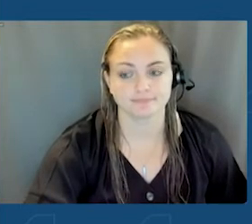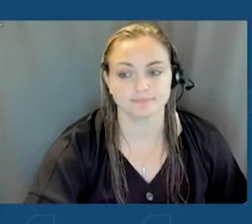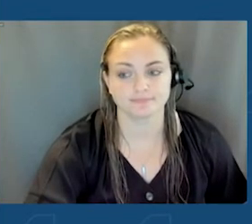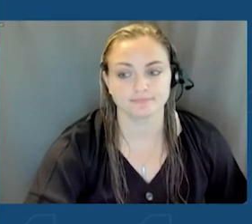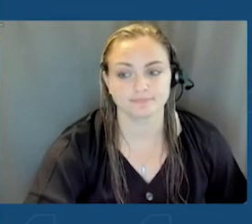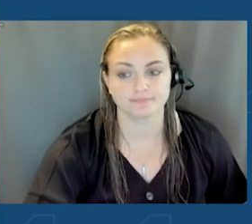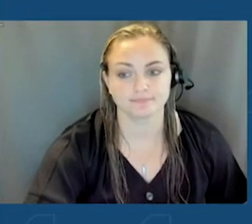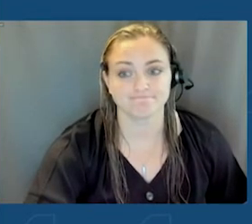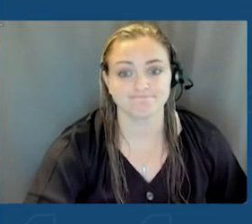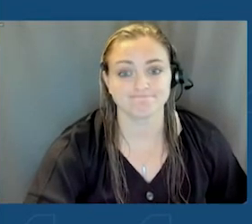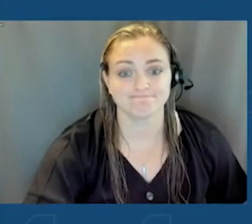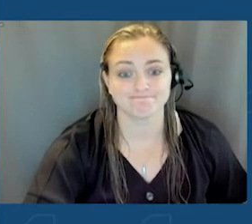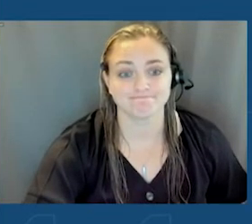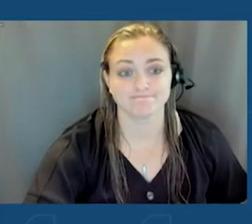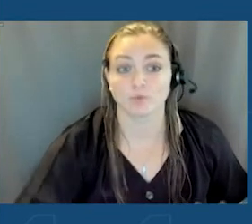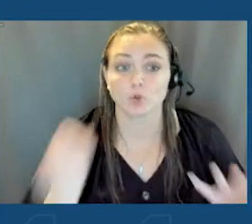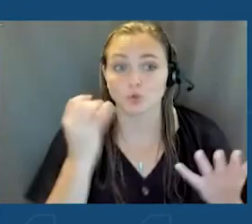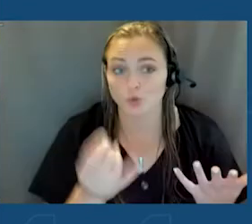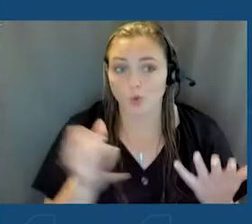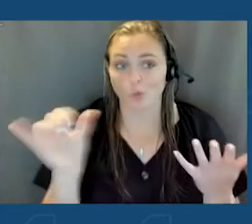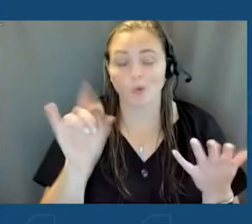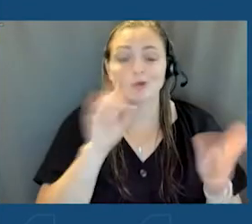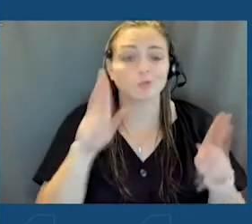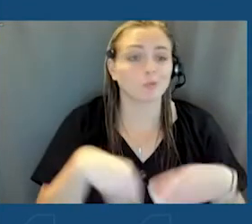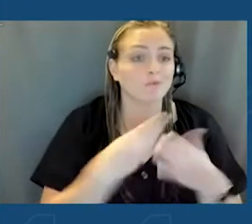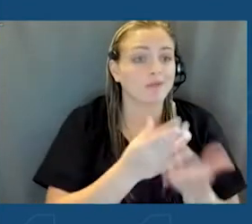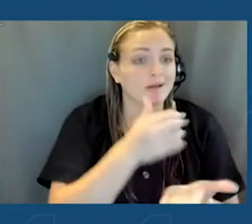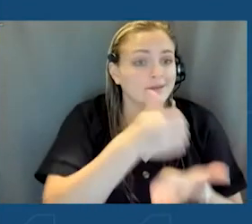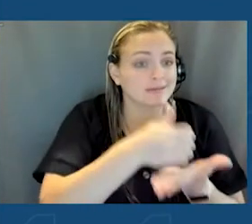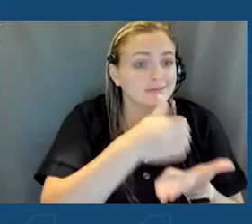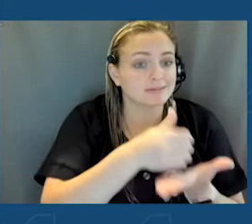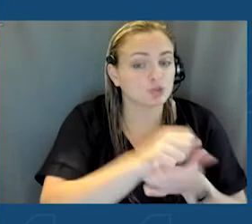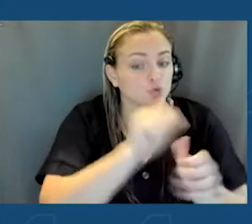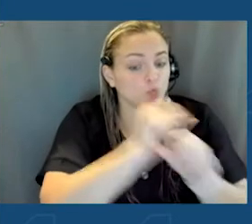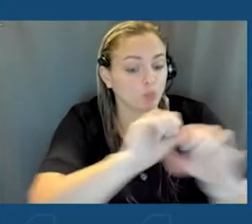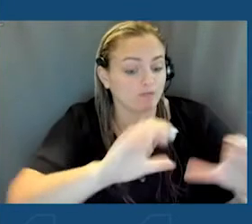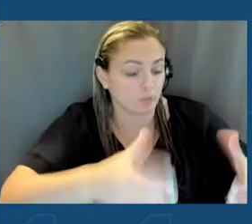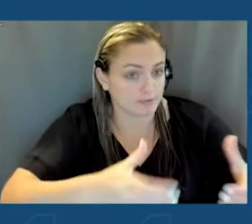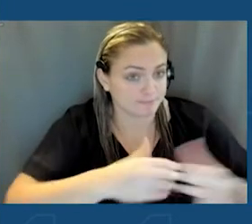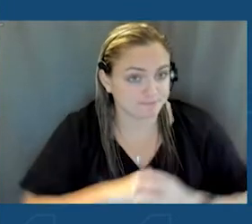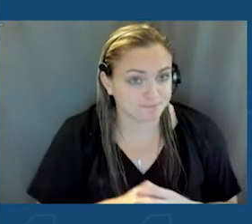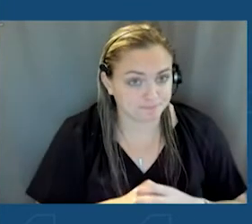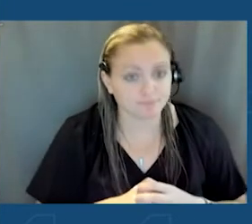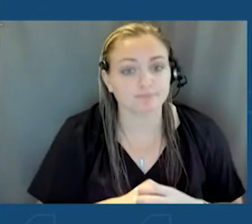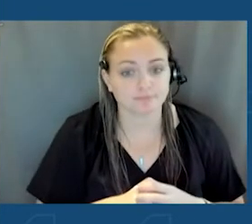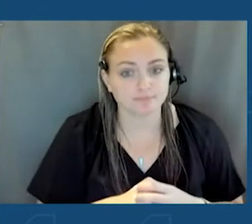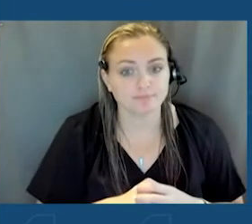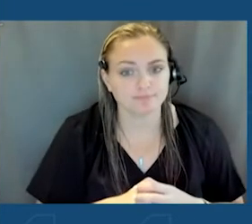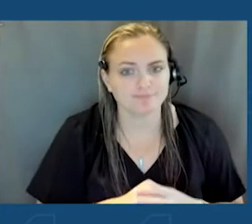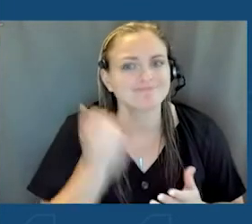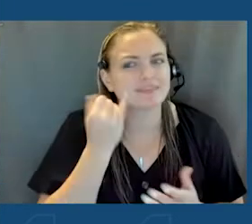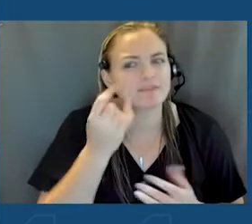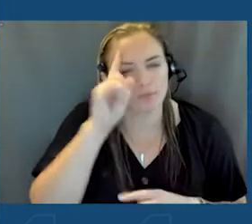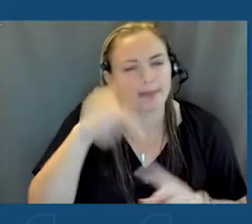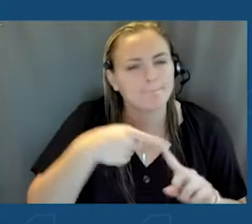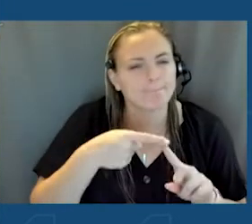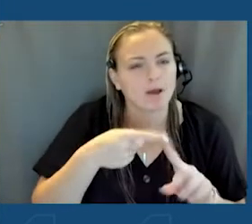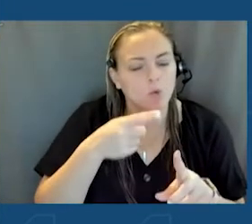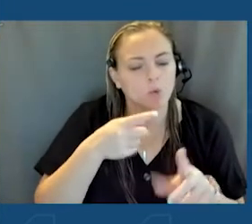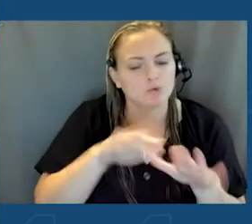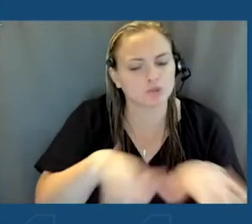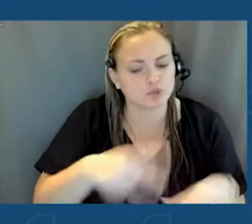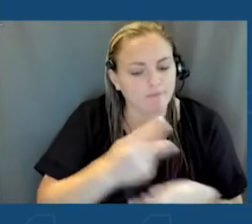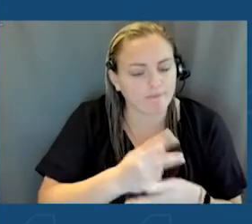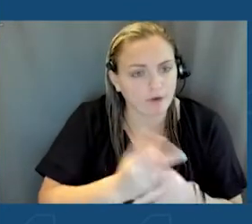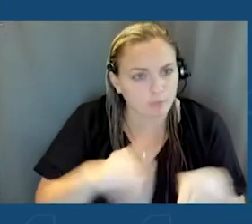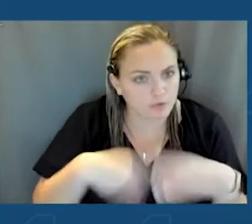So we're also providing assistance to the workforce. Okay? When you think about child care providers, the people